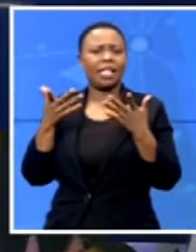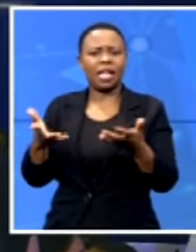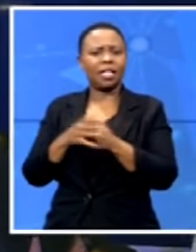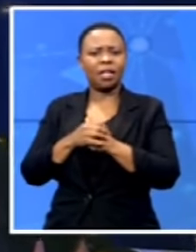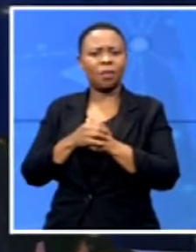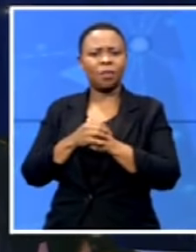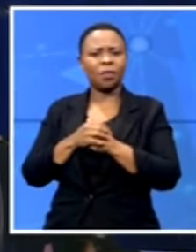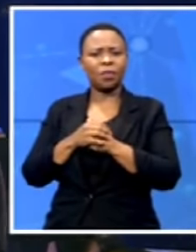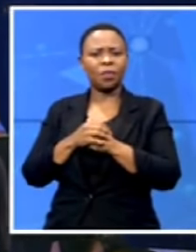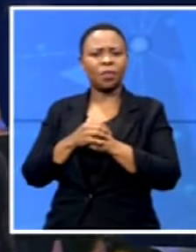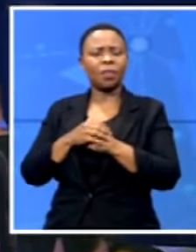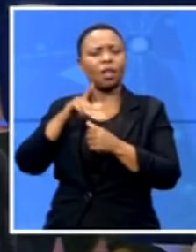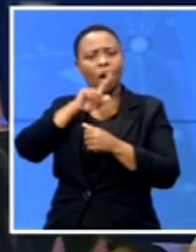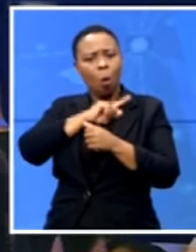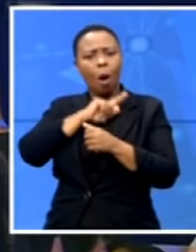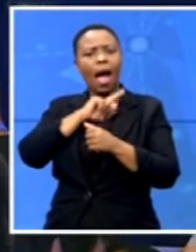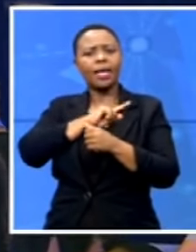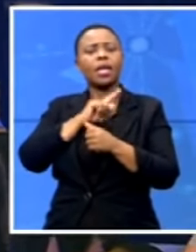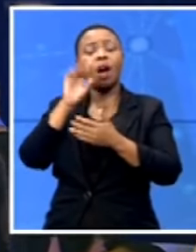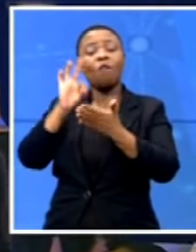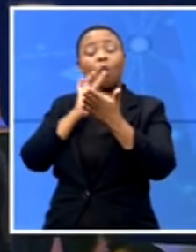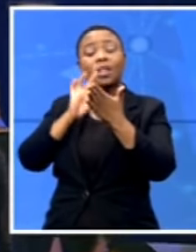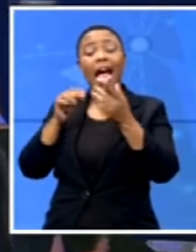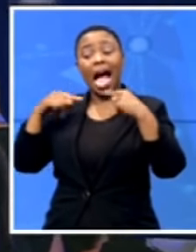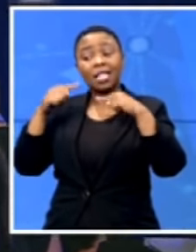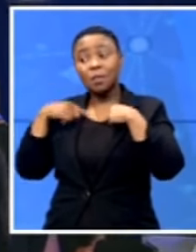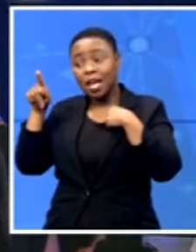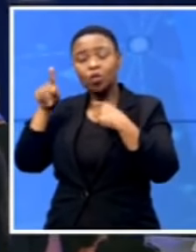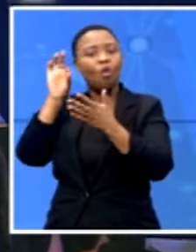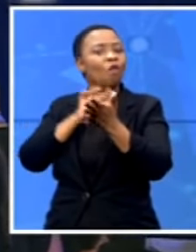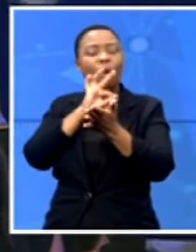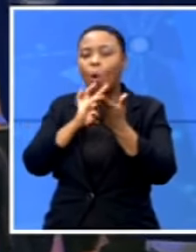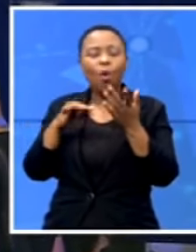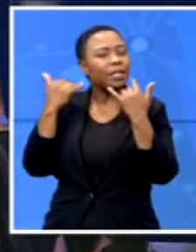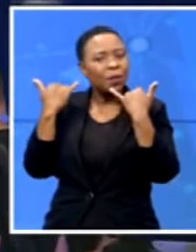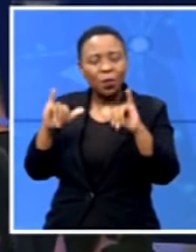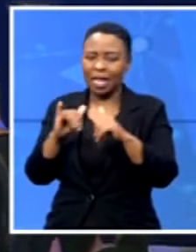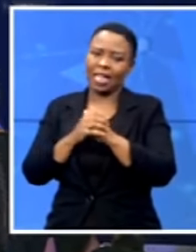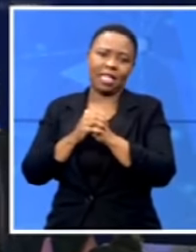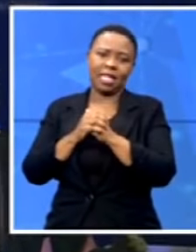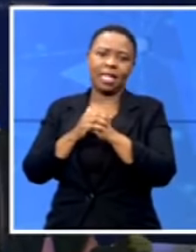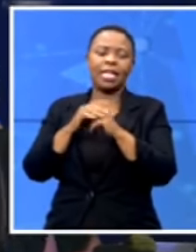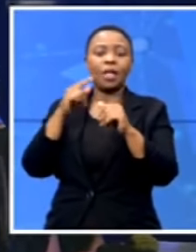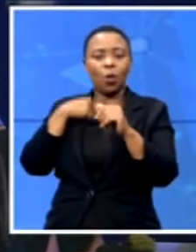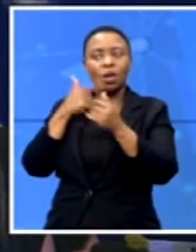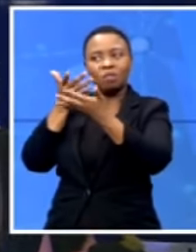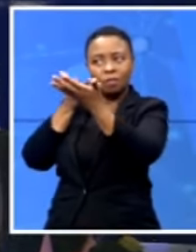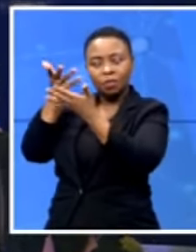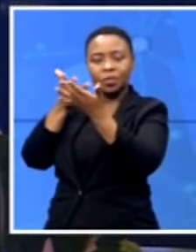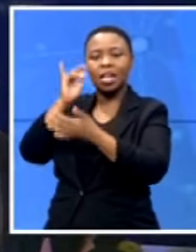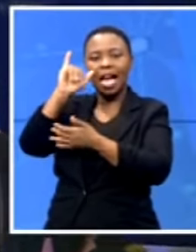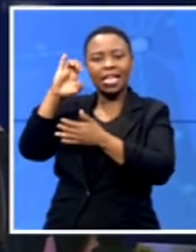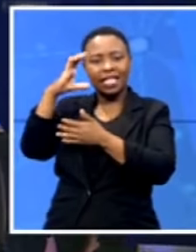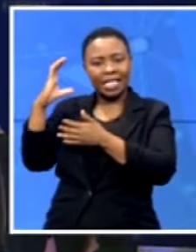vote. Then we did try to address this issue with the IEC yesterday in our meeting of the NPHC meeting. Then we